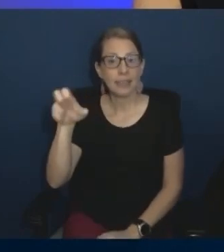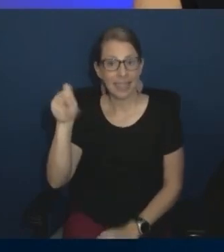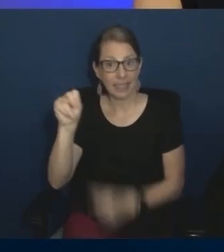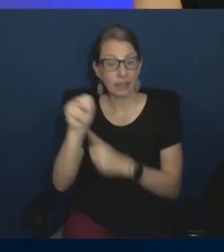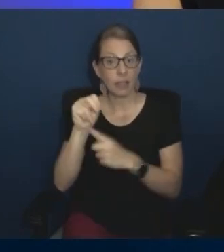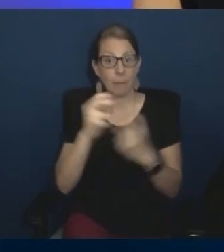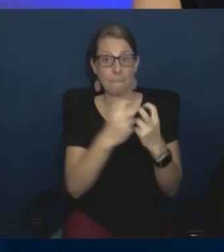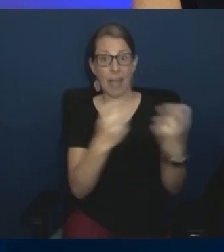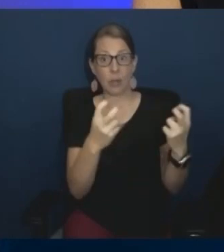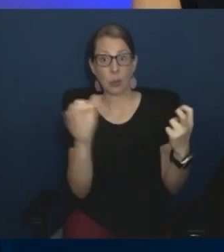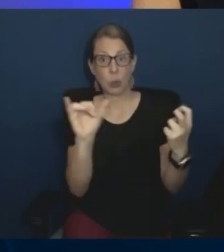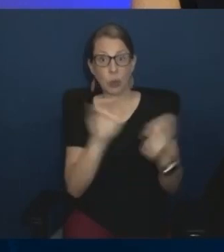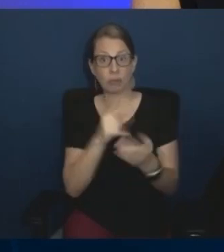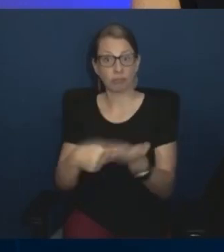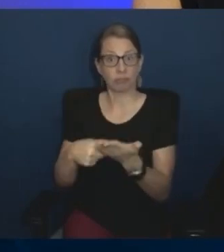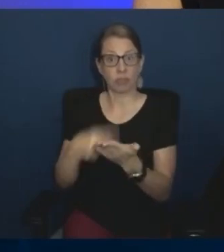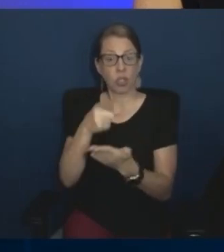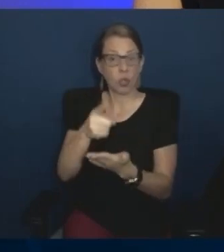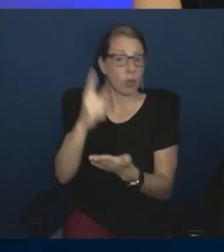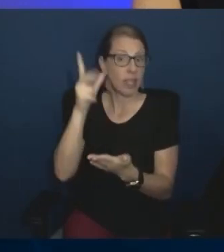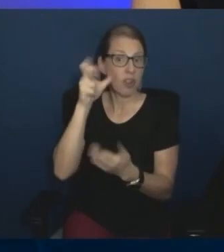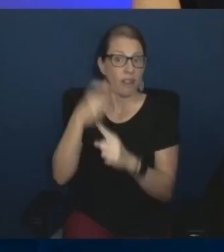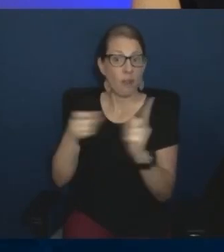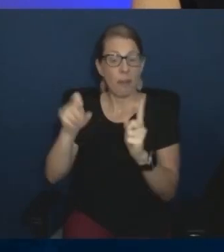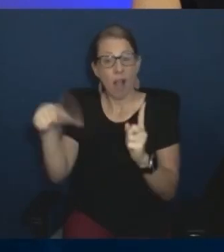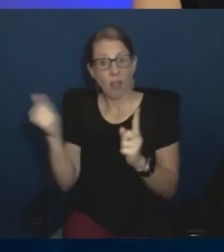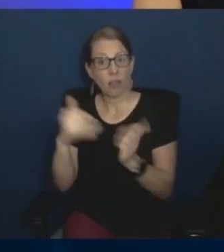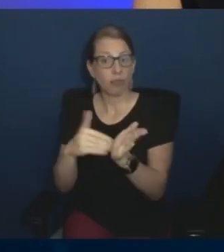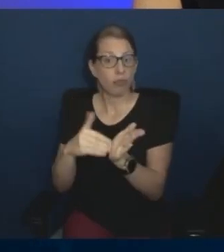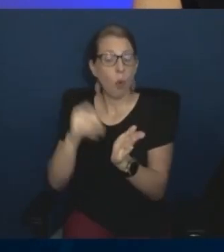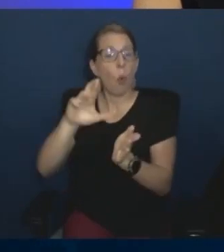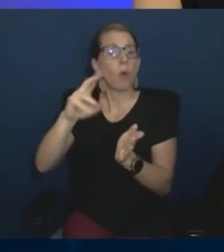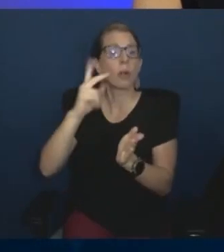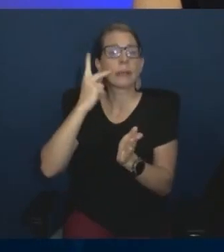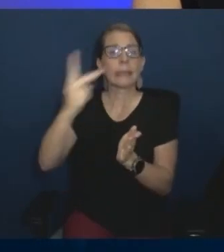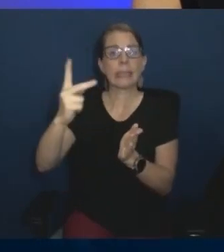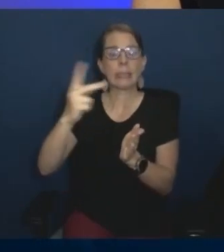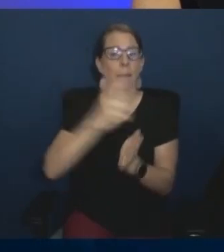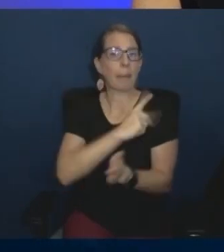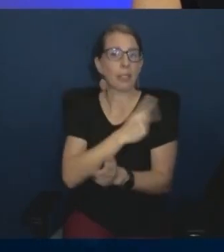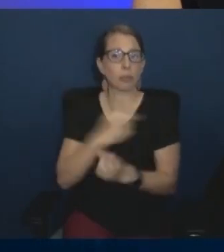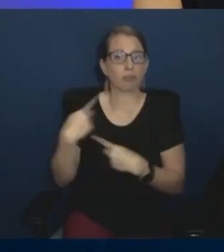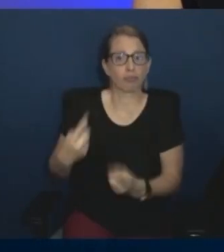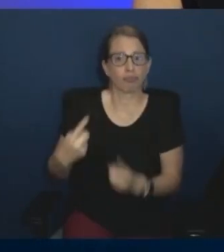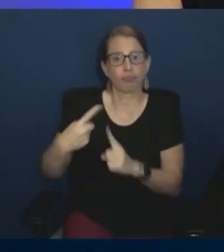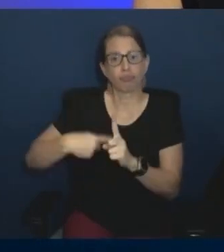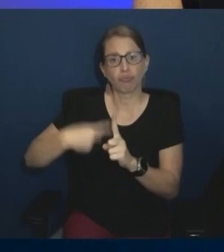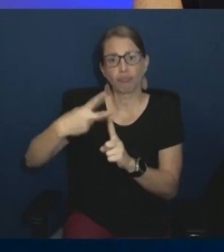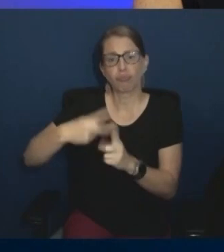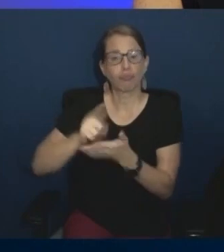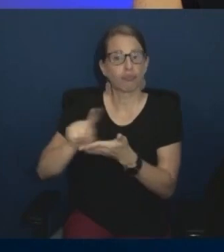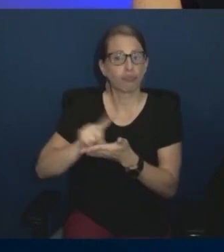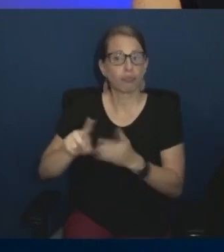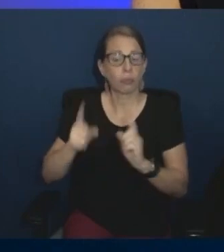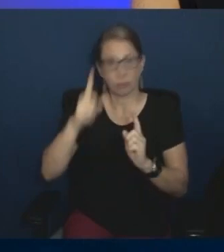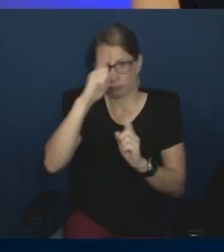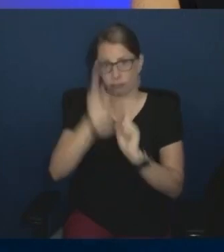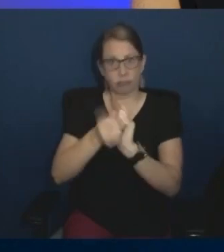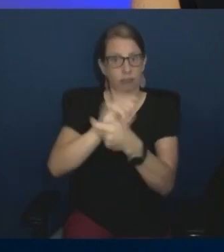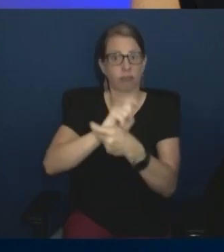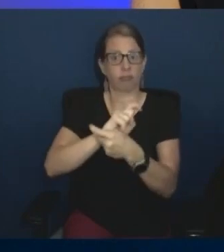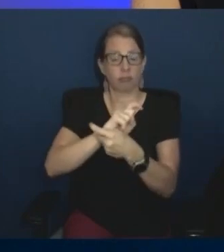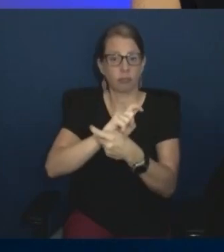in, are you hearing from other physicians, or are you seeing any patients in the last weeks and months changing their minds when it comes